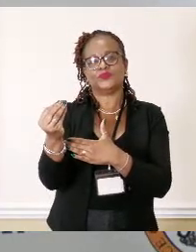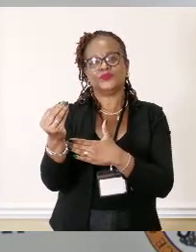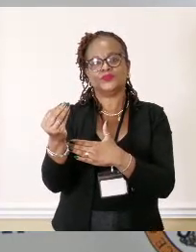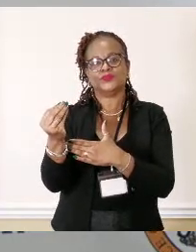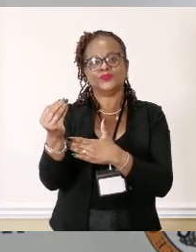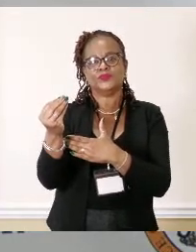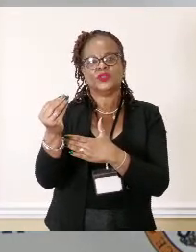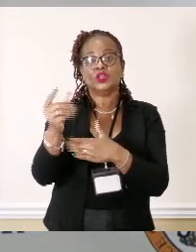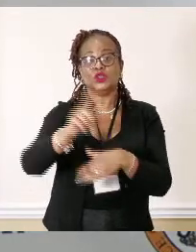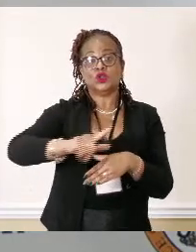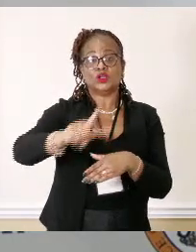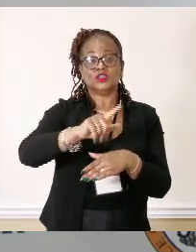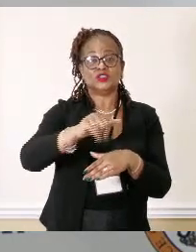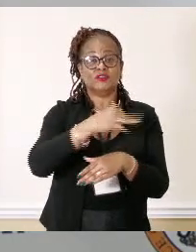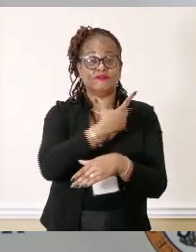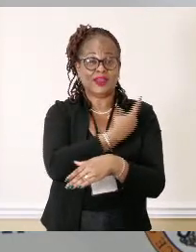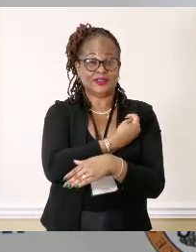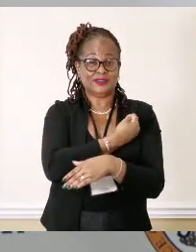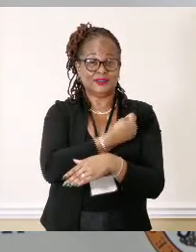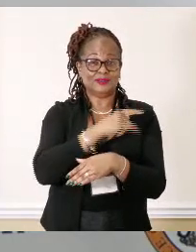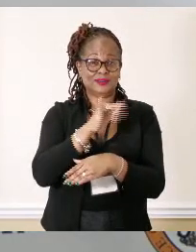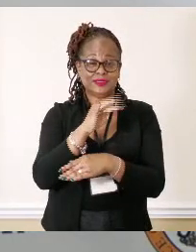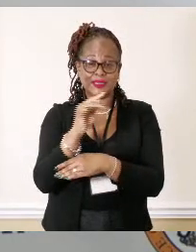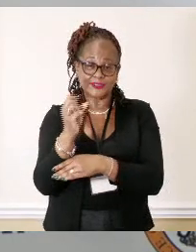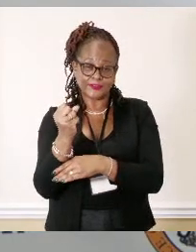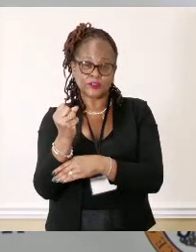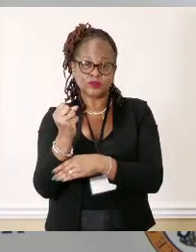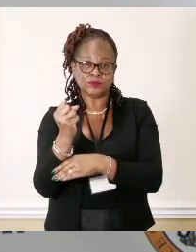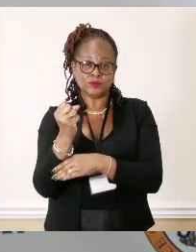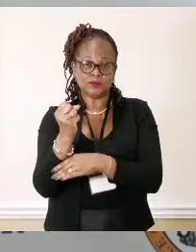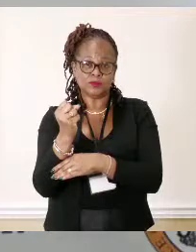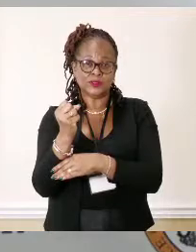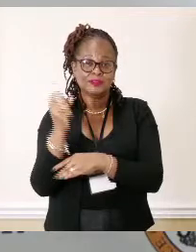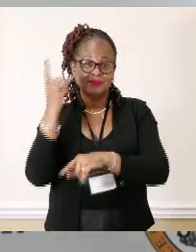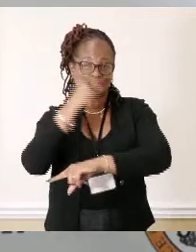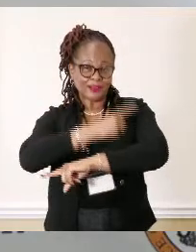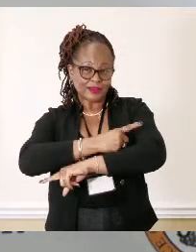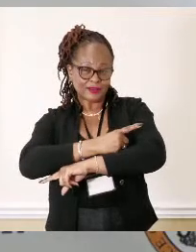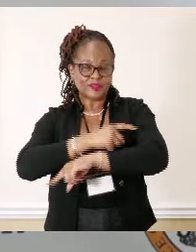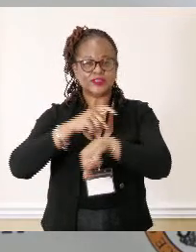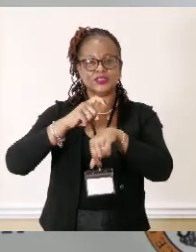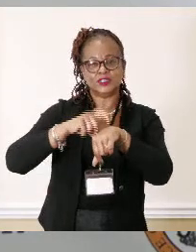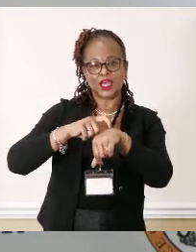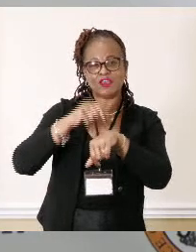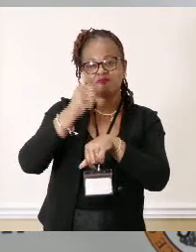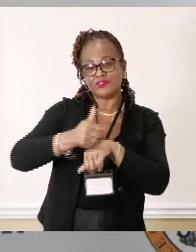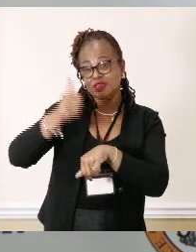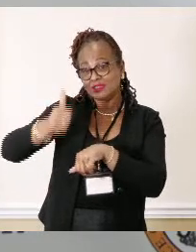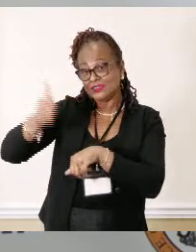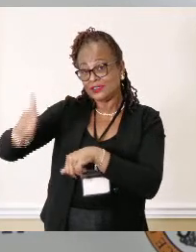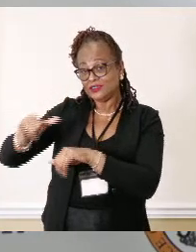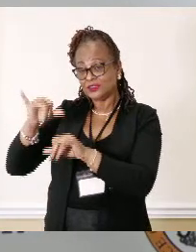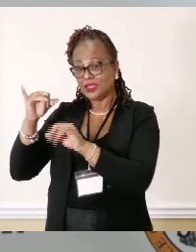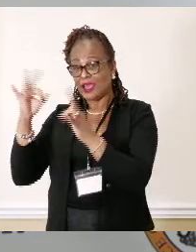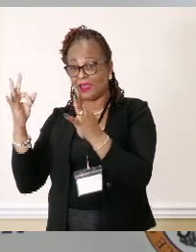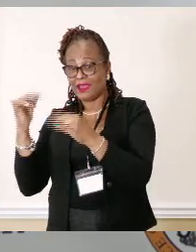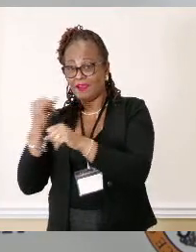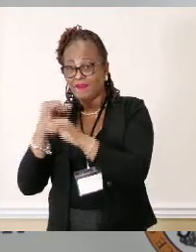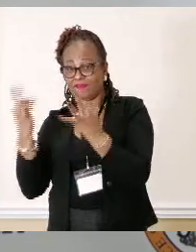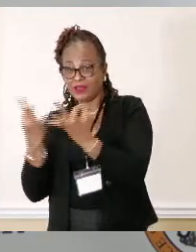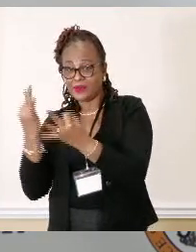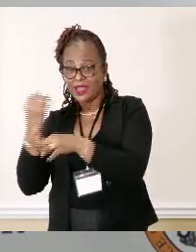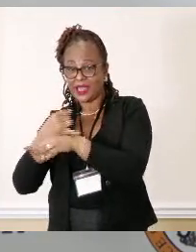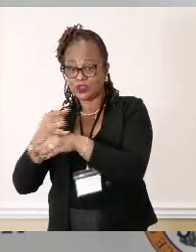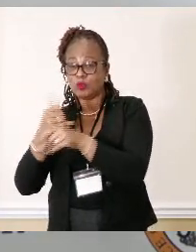The location of vaccination sites, days, and times for each island will be